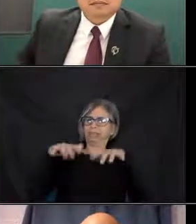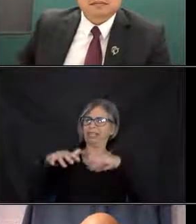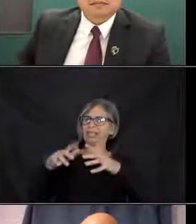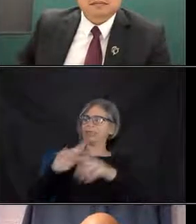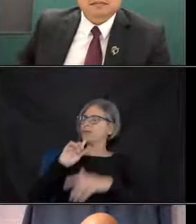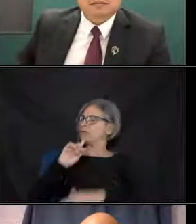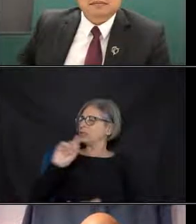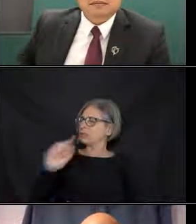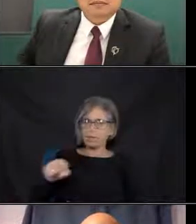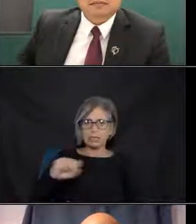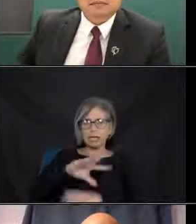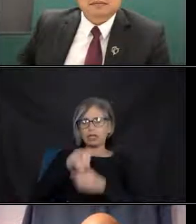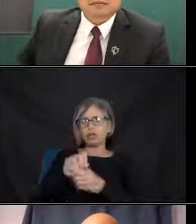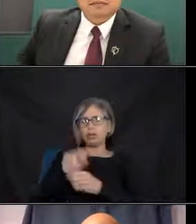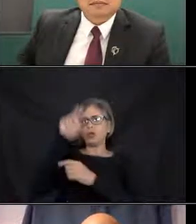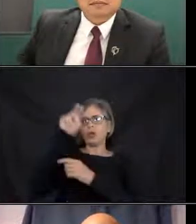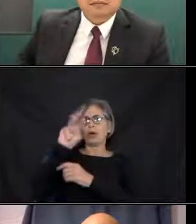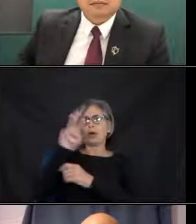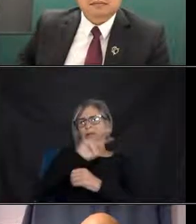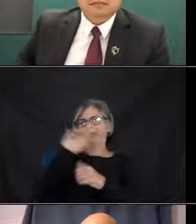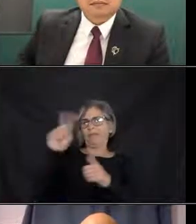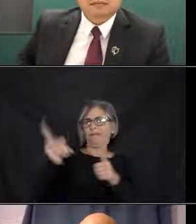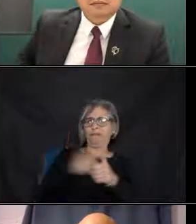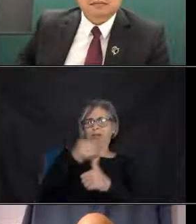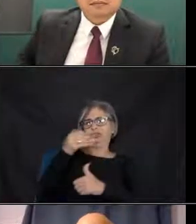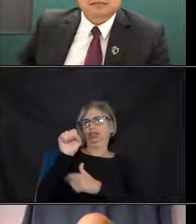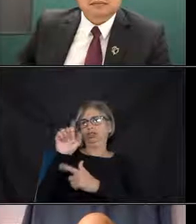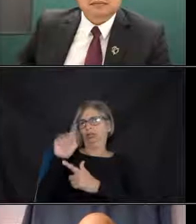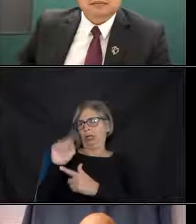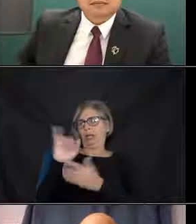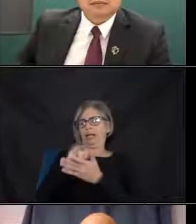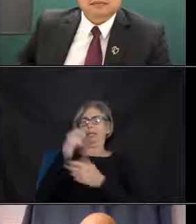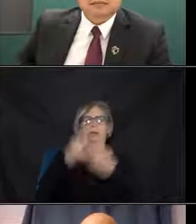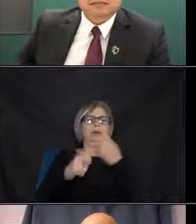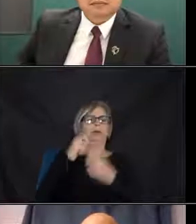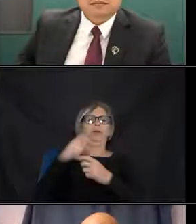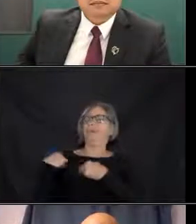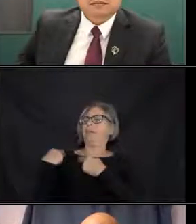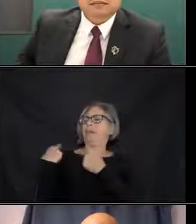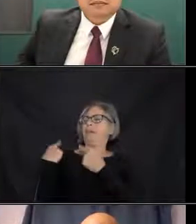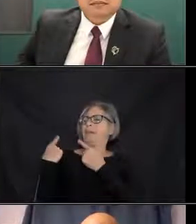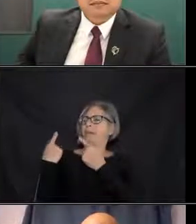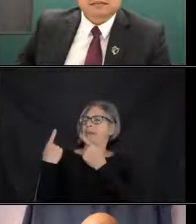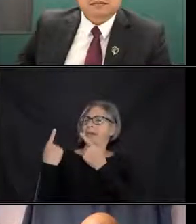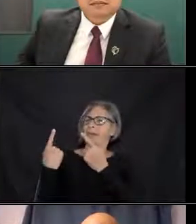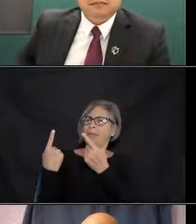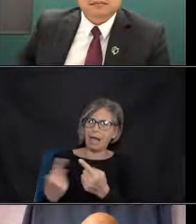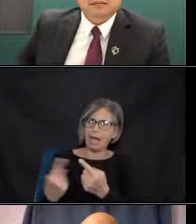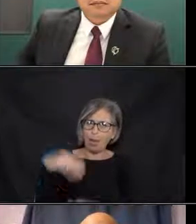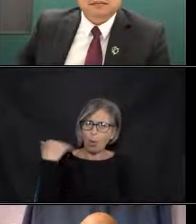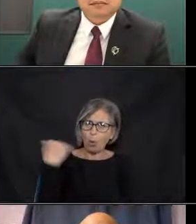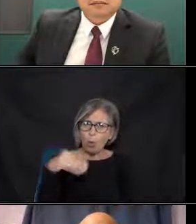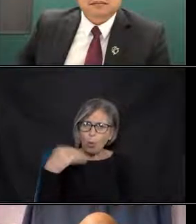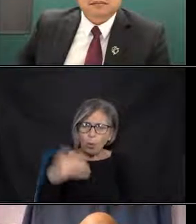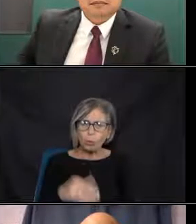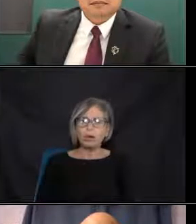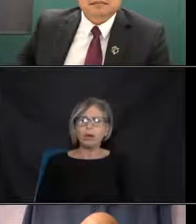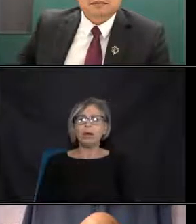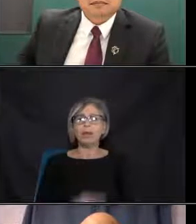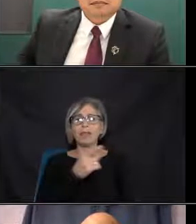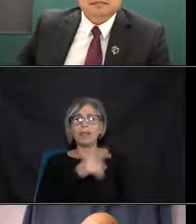absolutely include Northwest 1st Street. That's been a problem for a long time, and